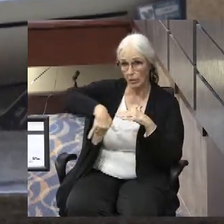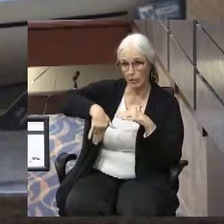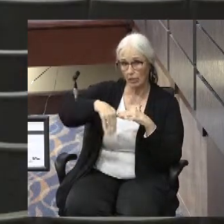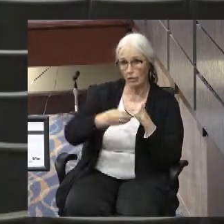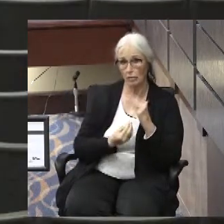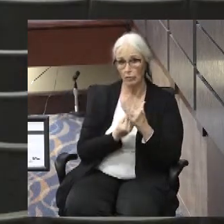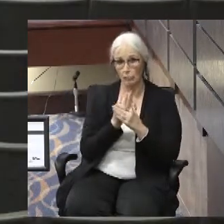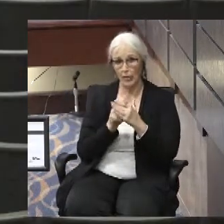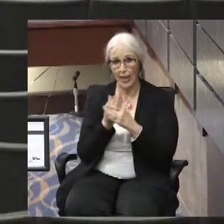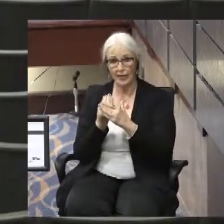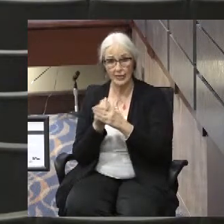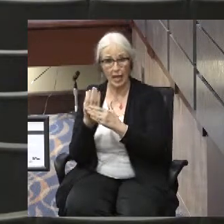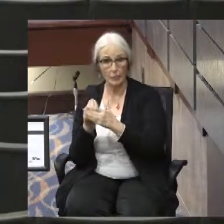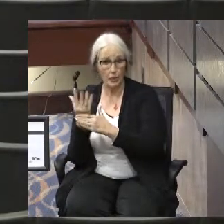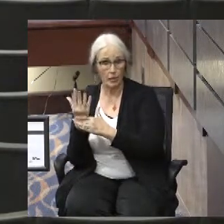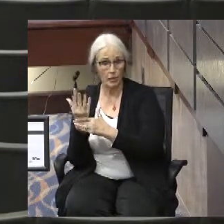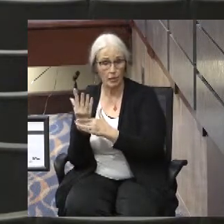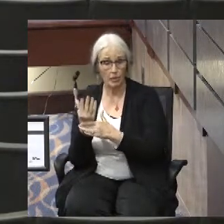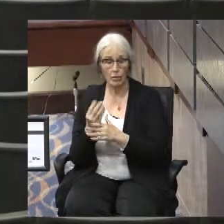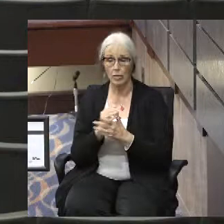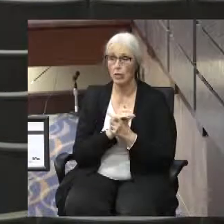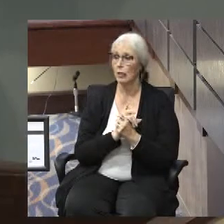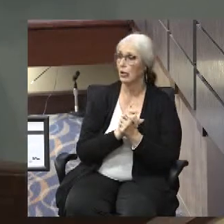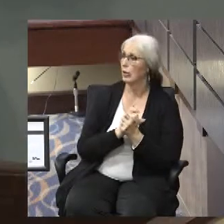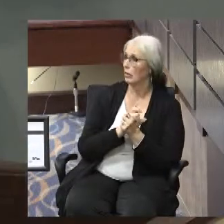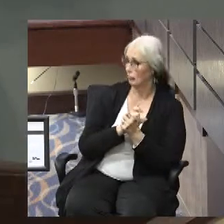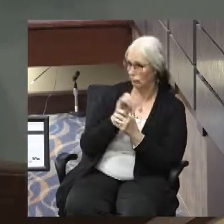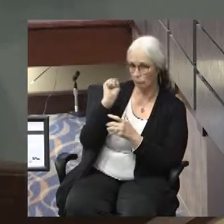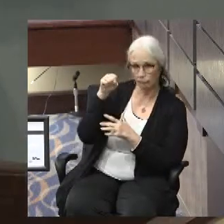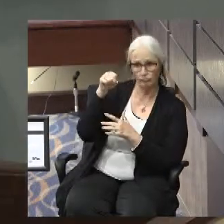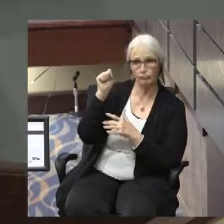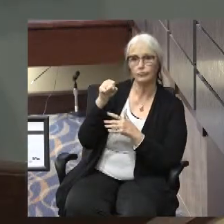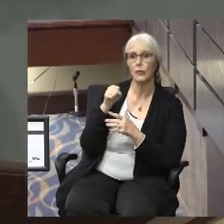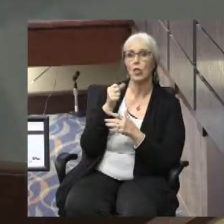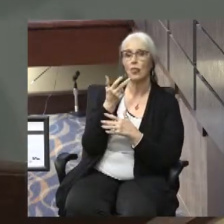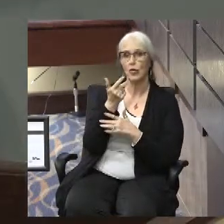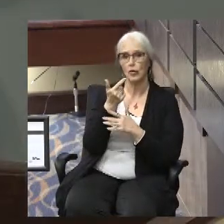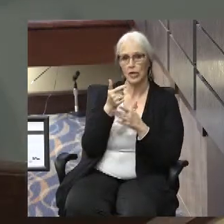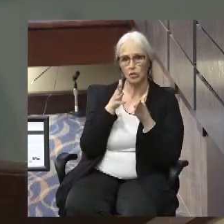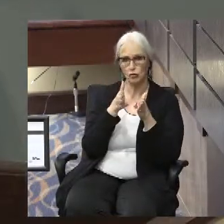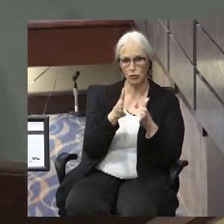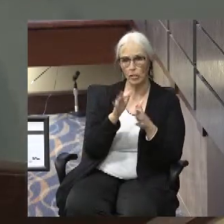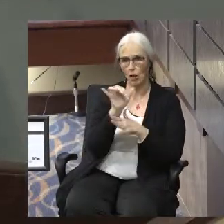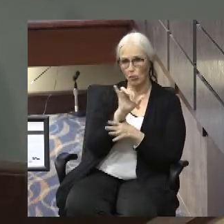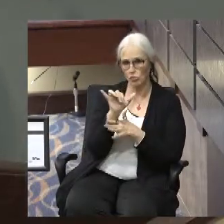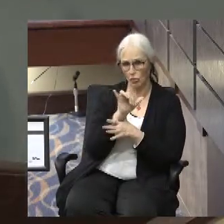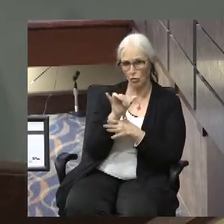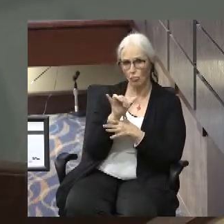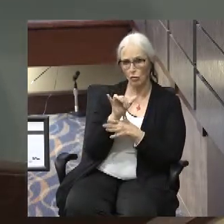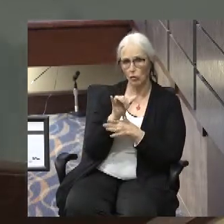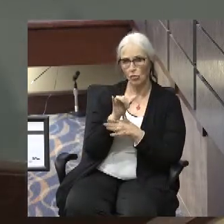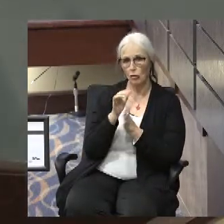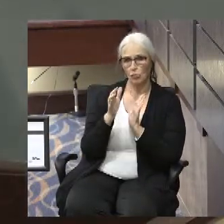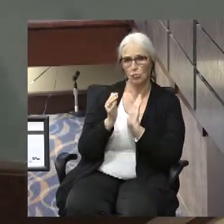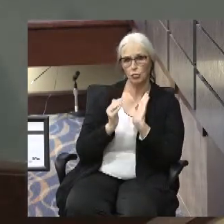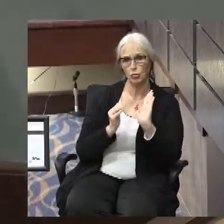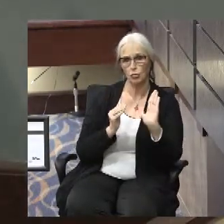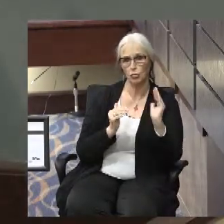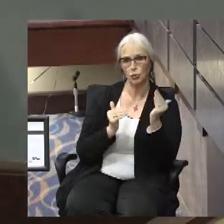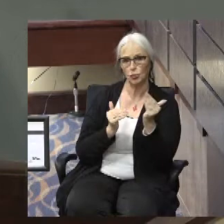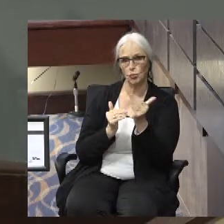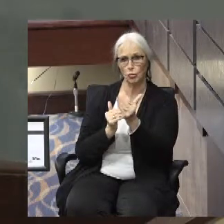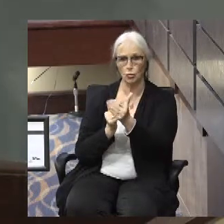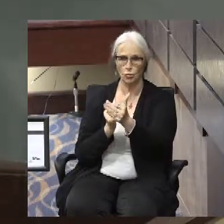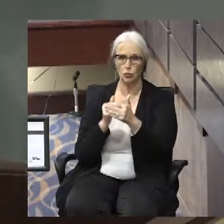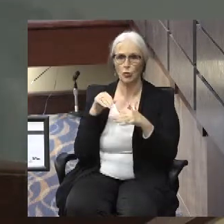and that's a good point. It actually, the fencing will go up 13th Street Yep. as well, to the point where you get to the storage